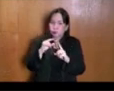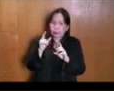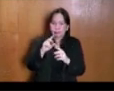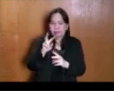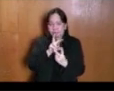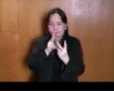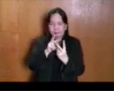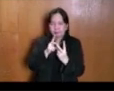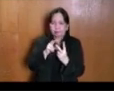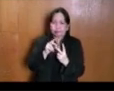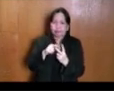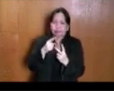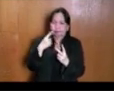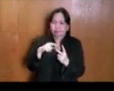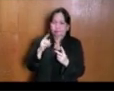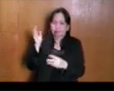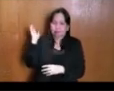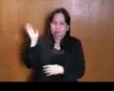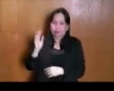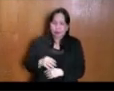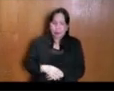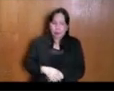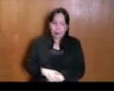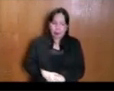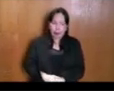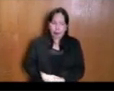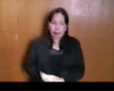artificial intelligence and machine learning.